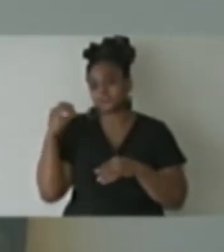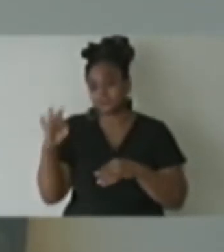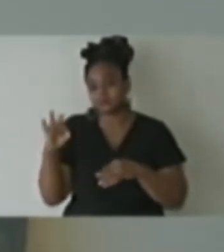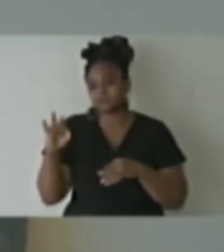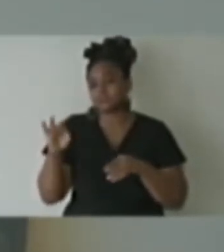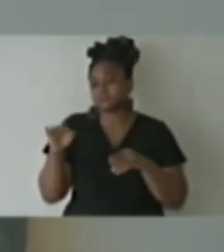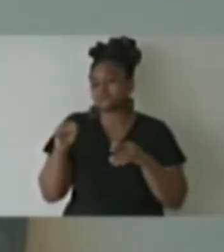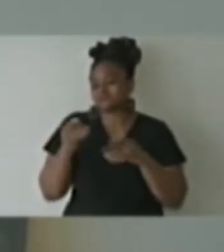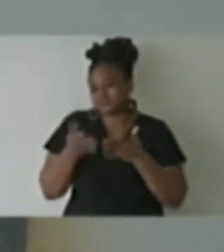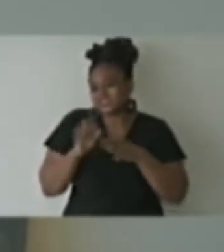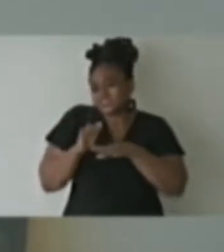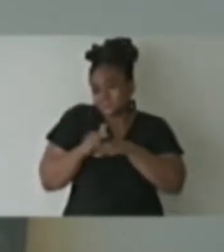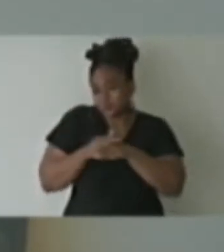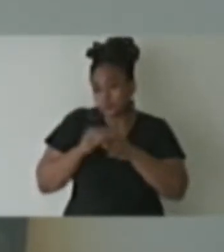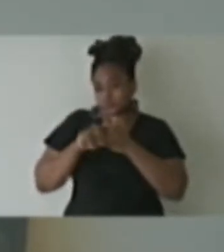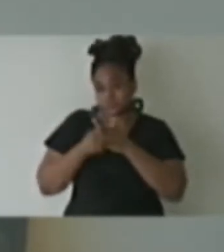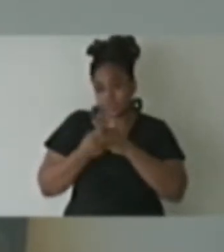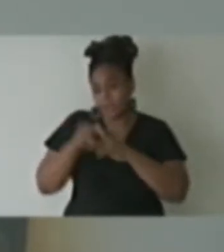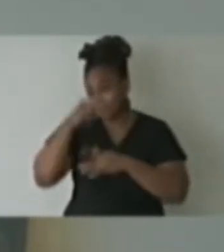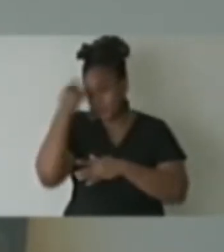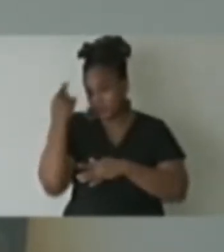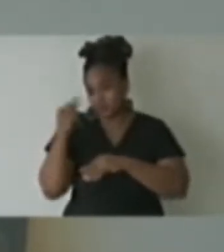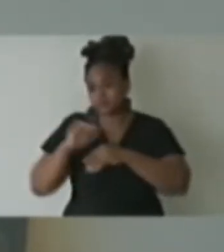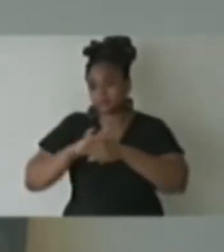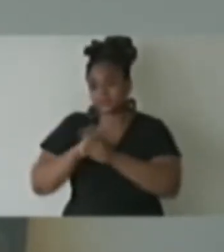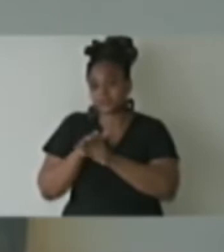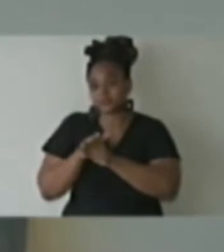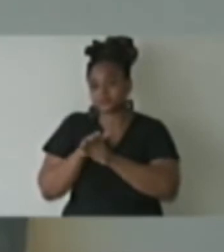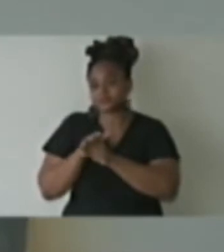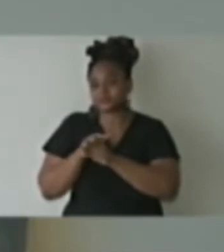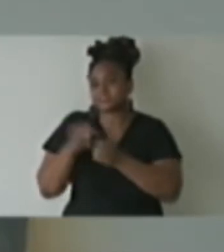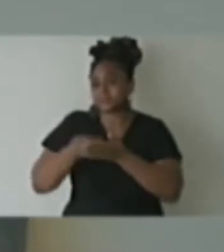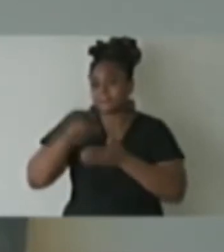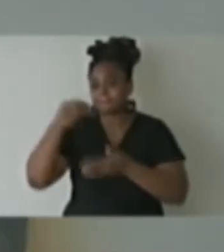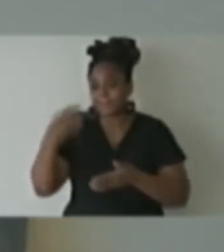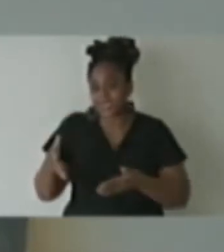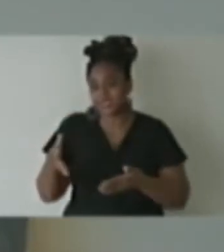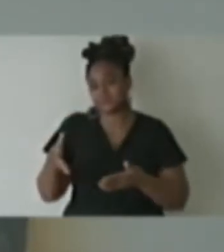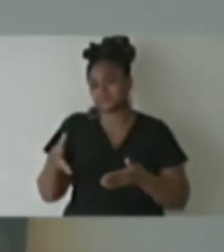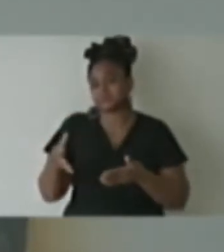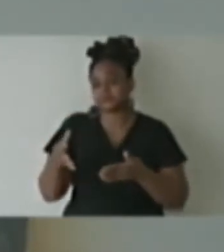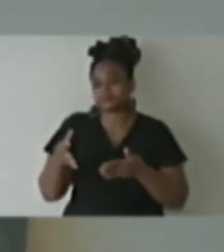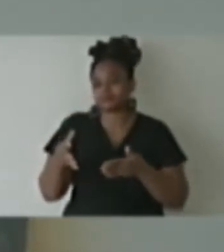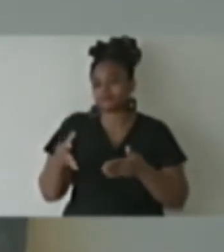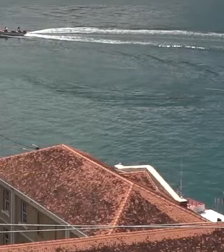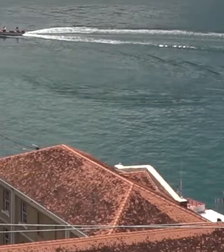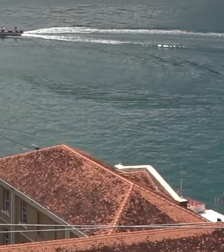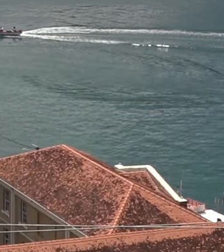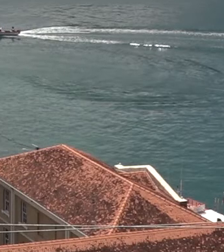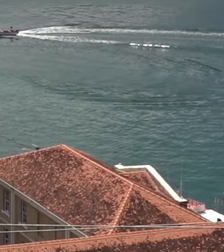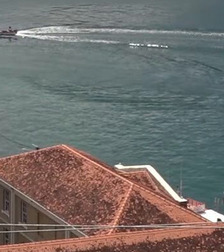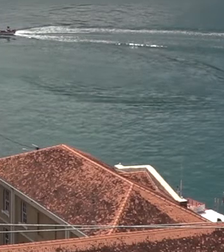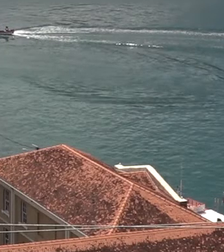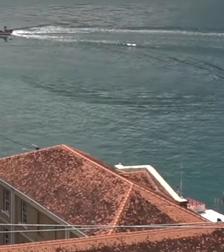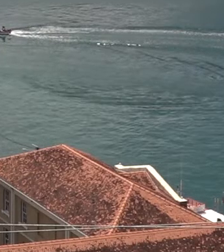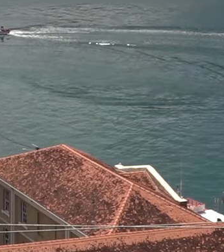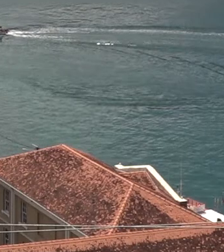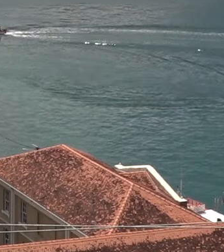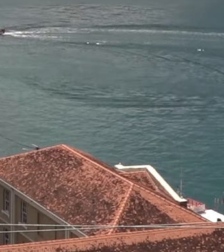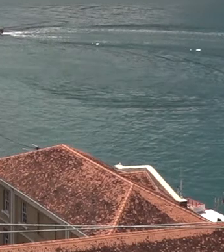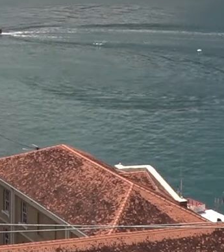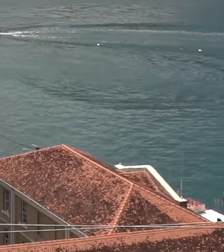slow start due to the pandemic, spending picked up significantly in the second half of the year on the capital